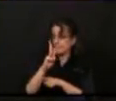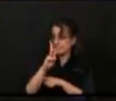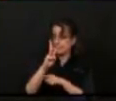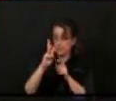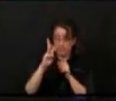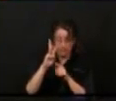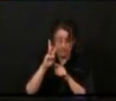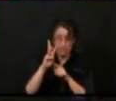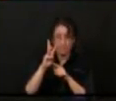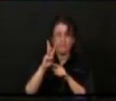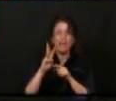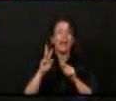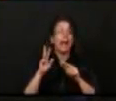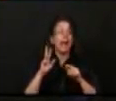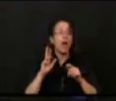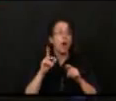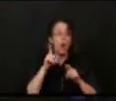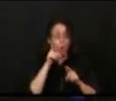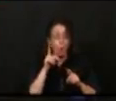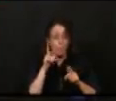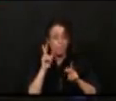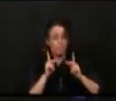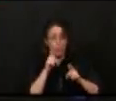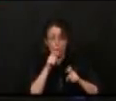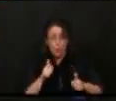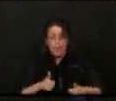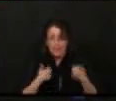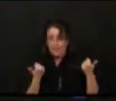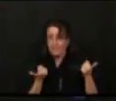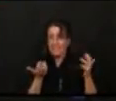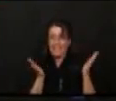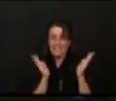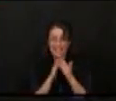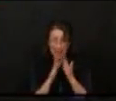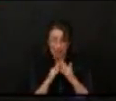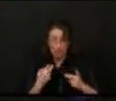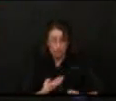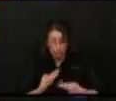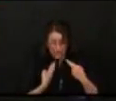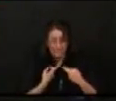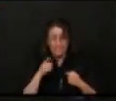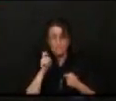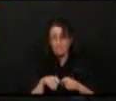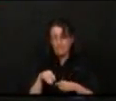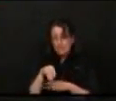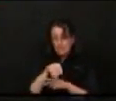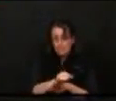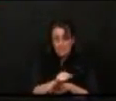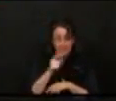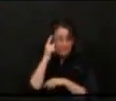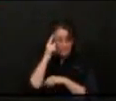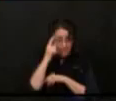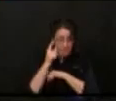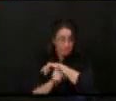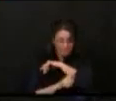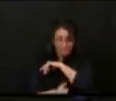their garbage taken away, not so much the recycling and the compost, but the garbage, either by weight or by